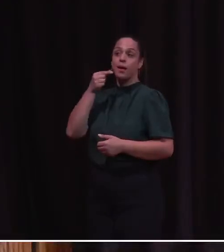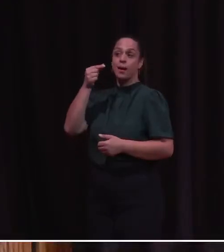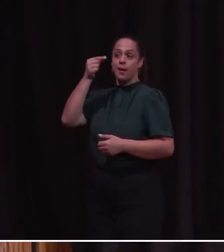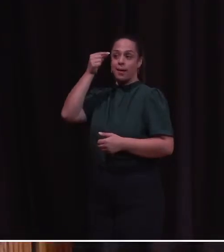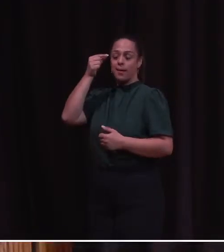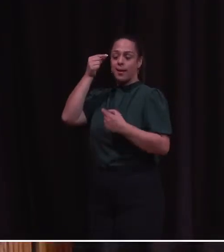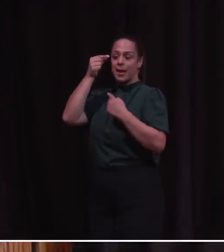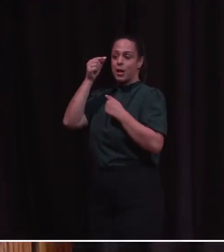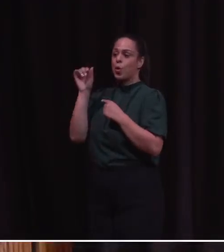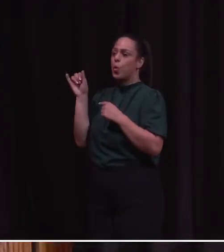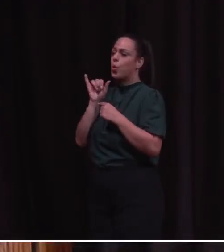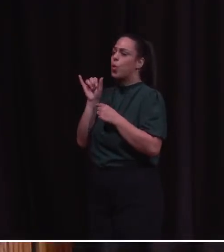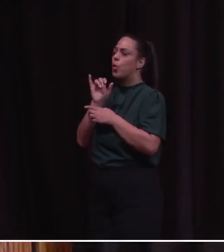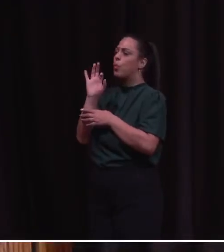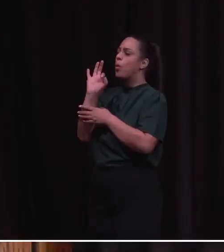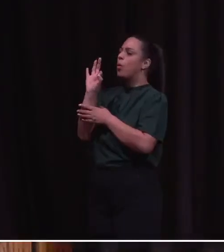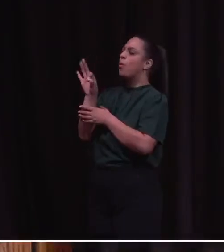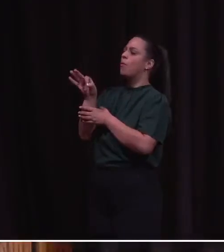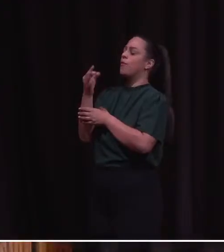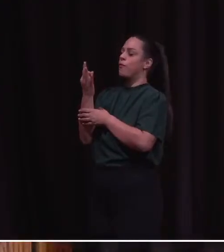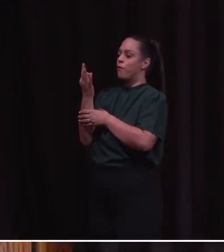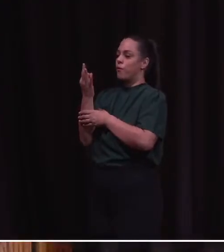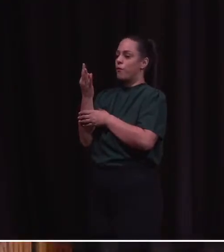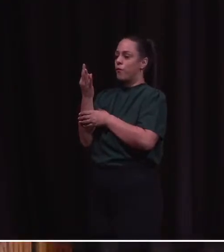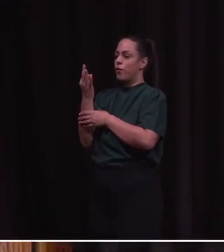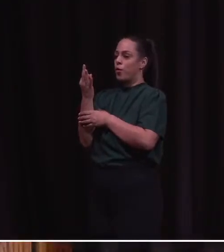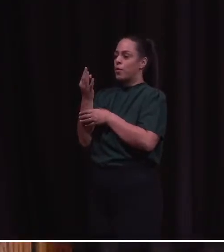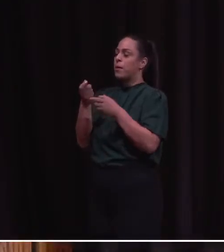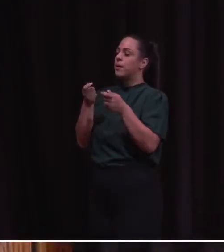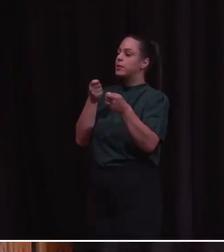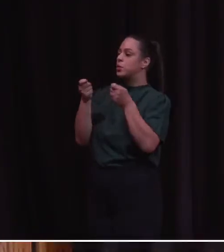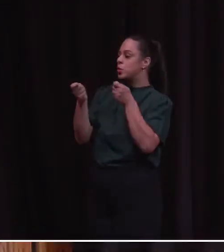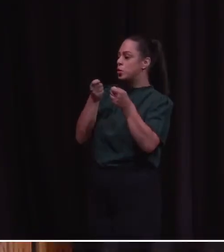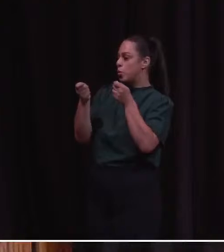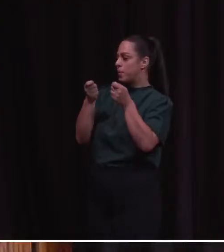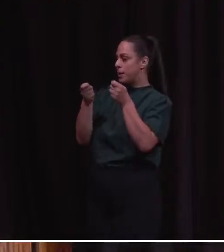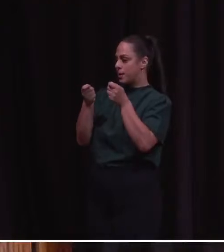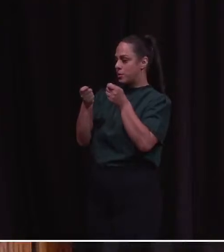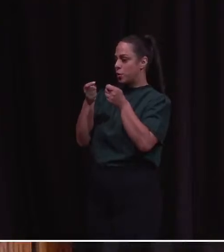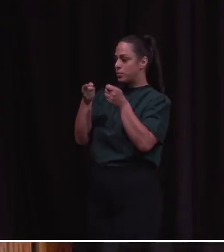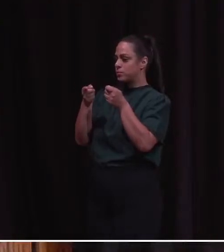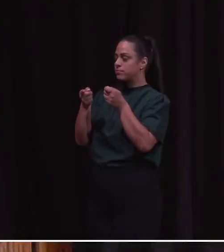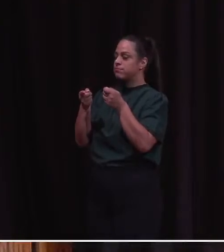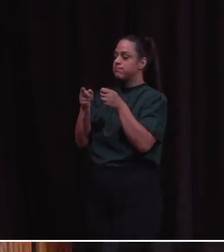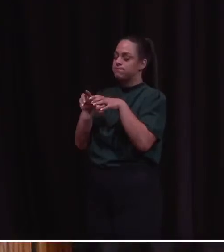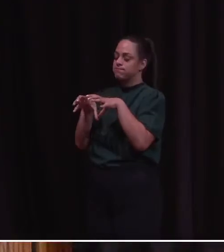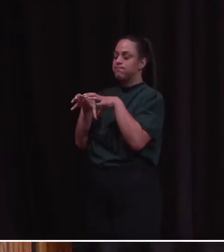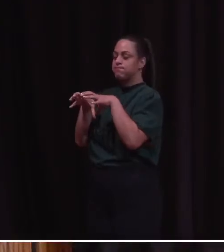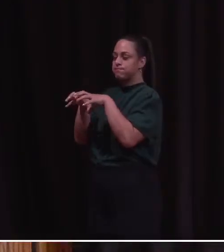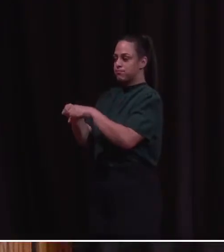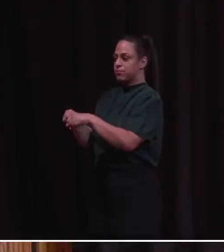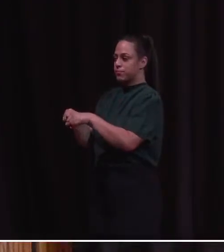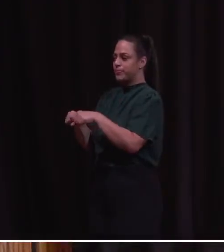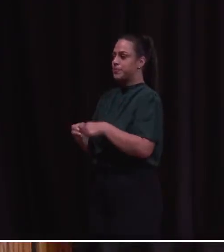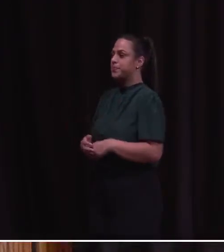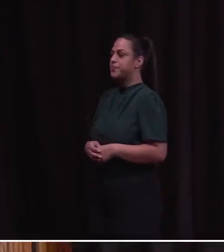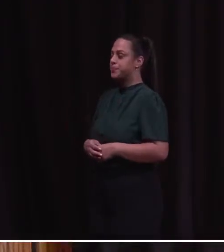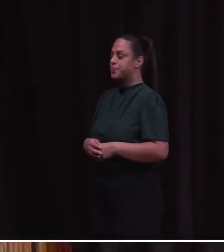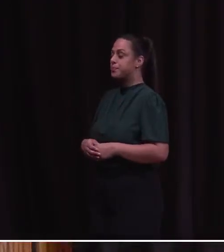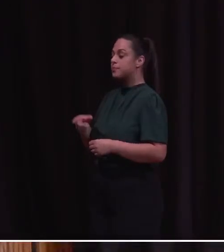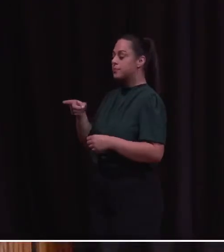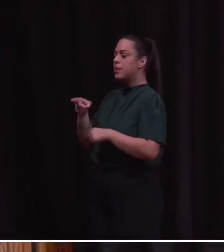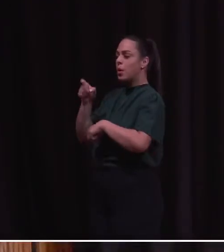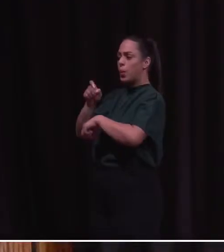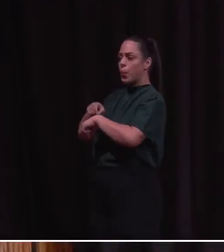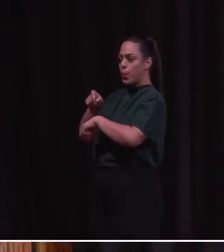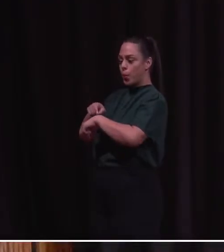of colonial domination over non-white racialized bodies. It was at that historical moment when the